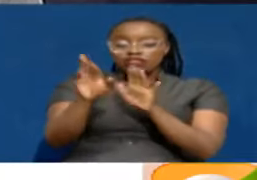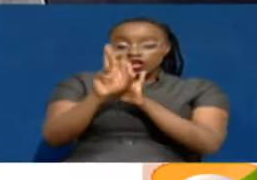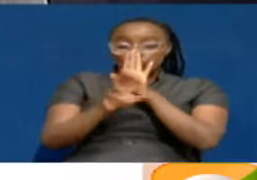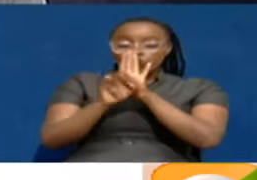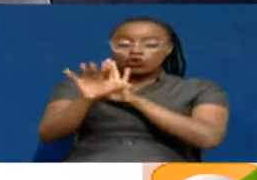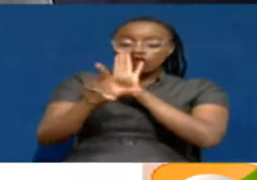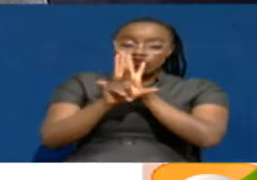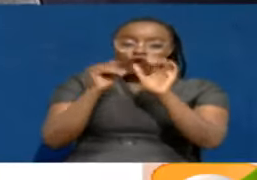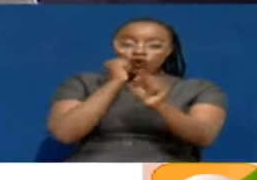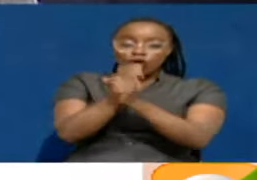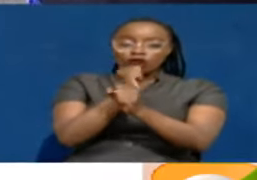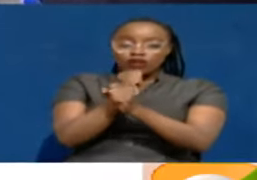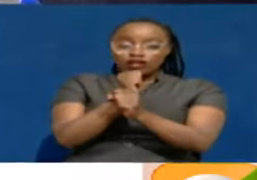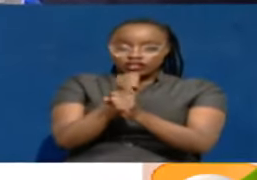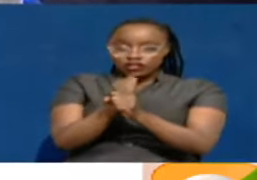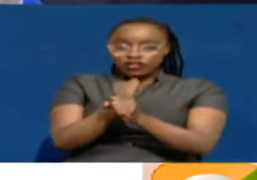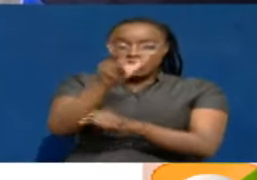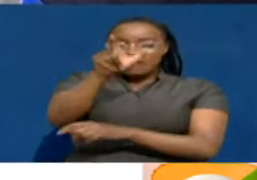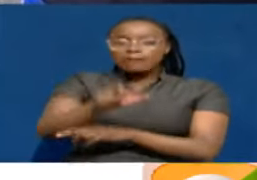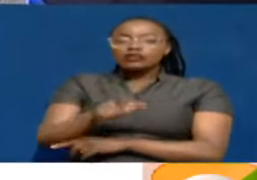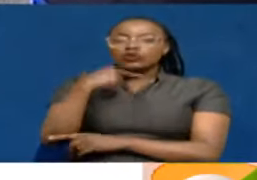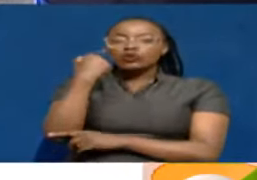law functions, there is someone who will make the